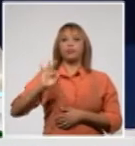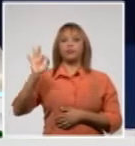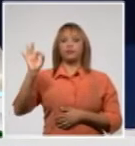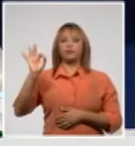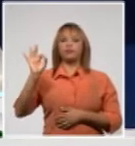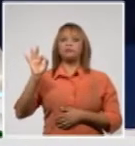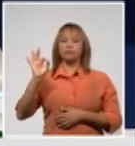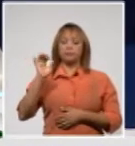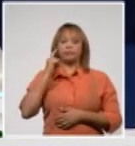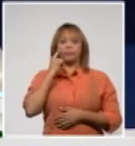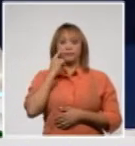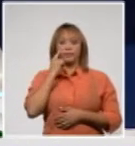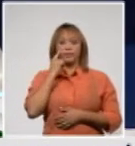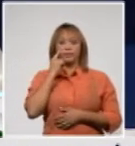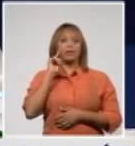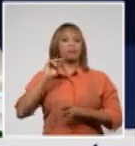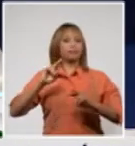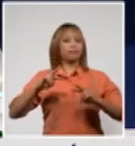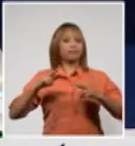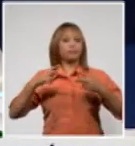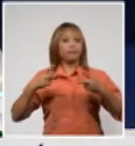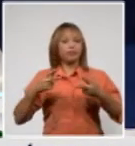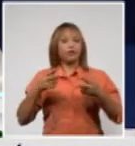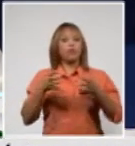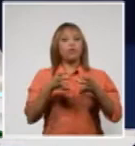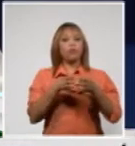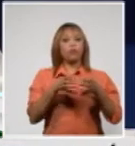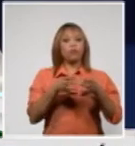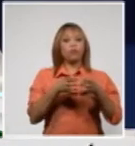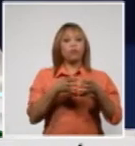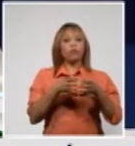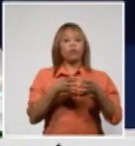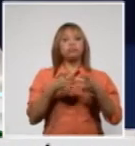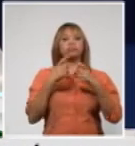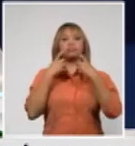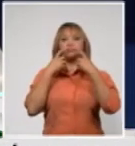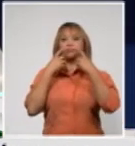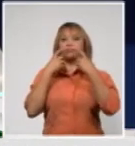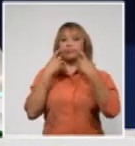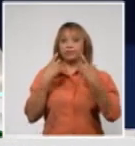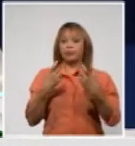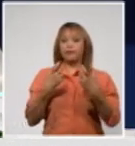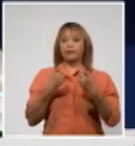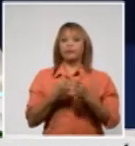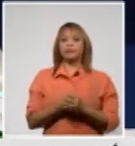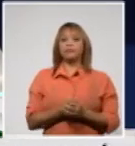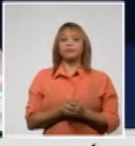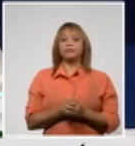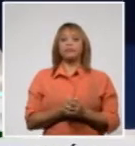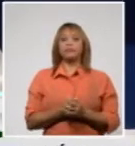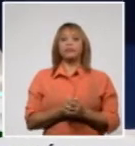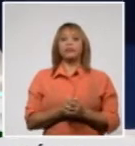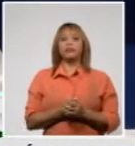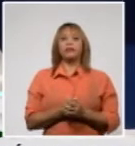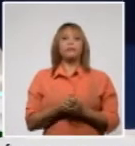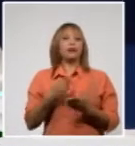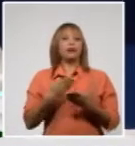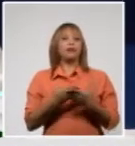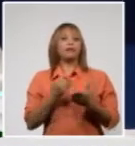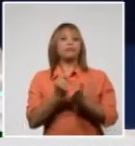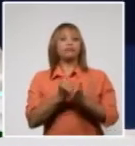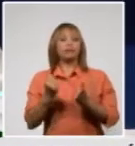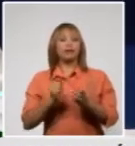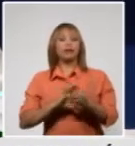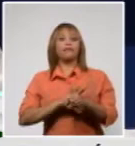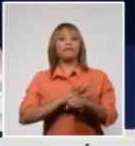the epidemiological situation in each one. Of the 61 positive cases